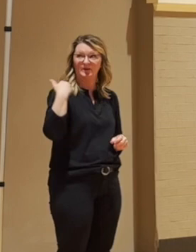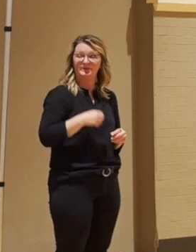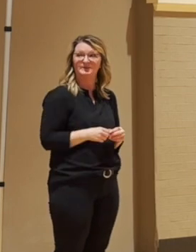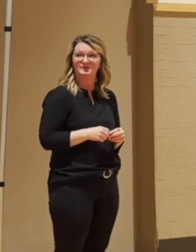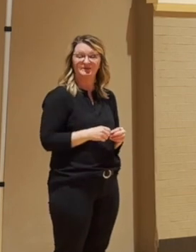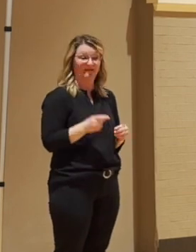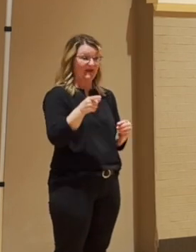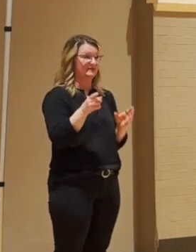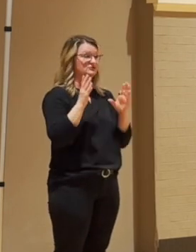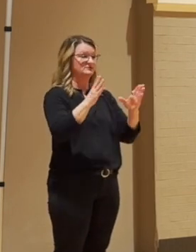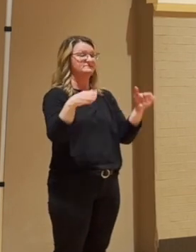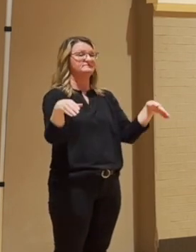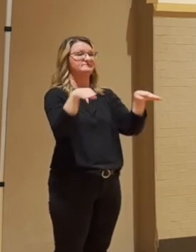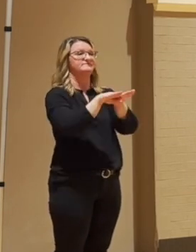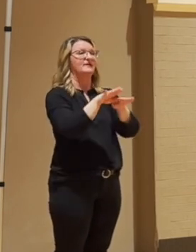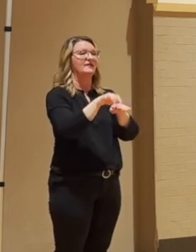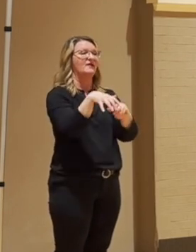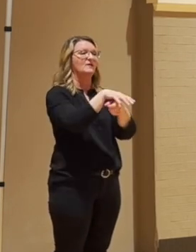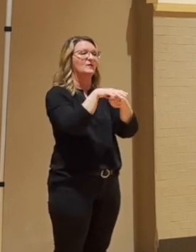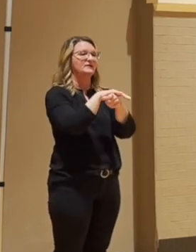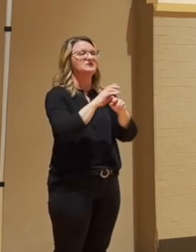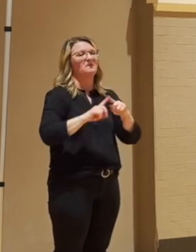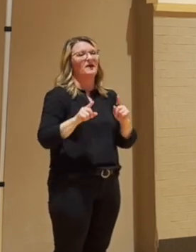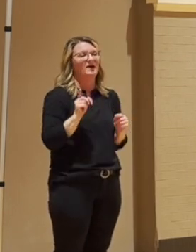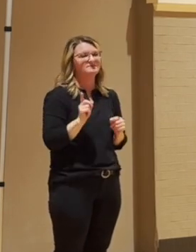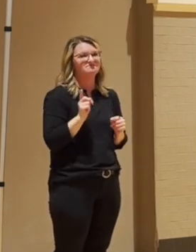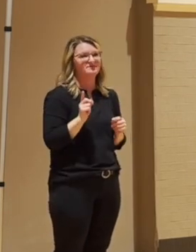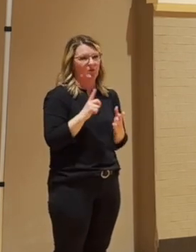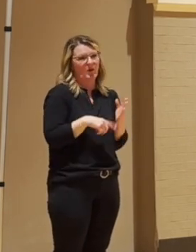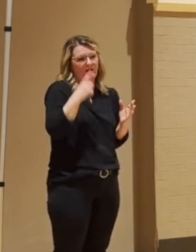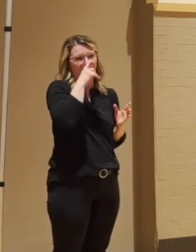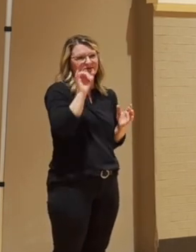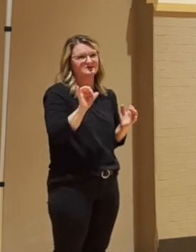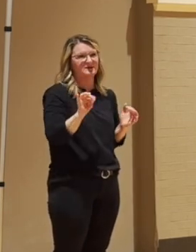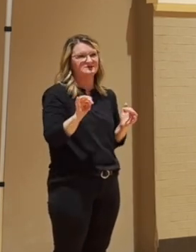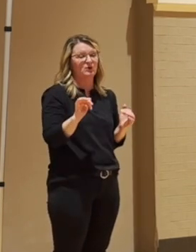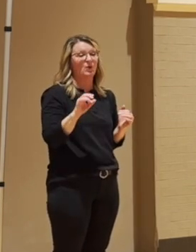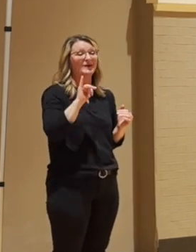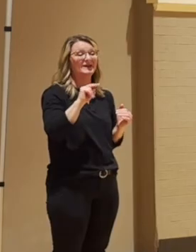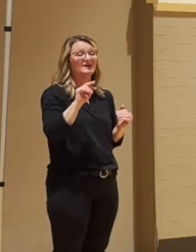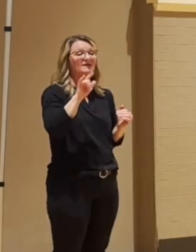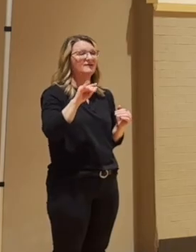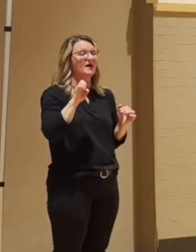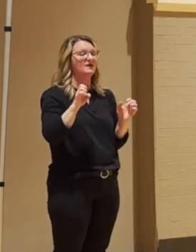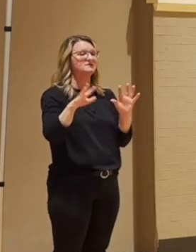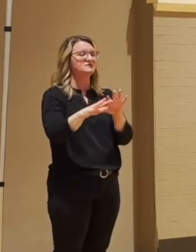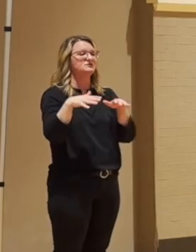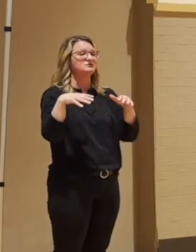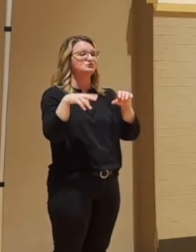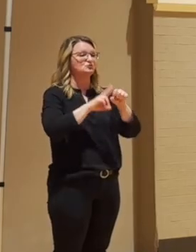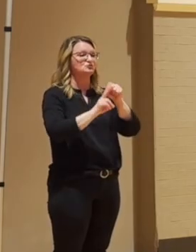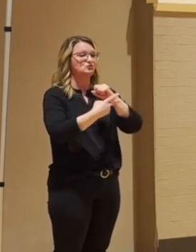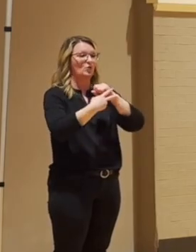the street was shut down at that location, but this is just how it looks. So inline storage is basically where we have these